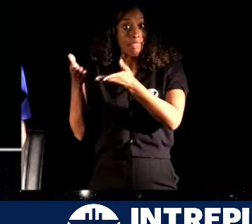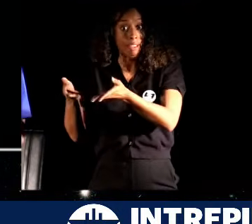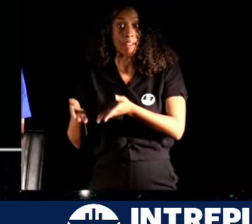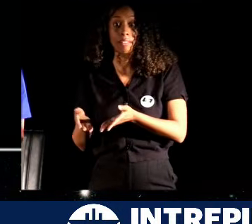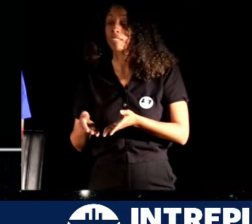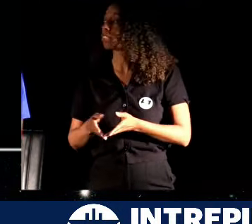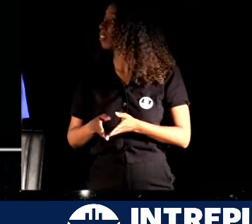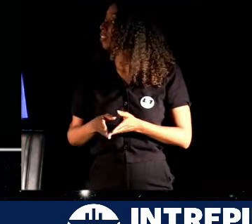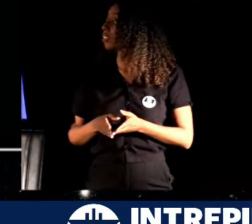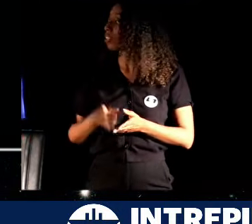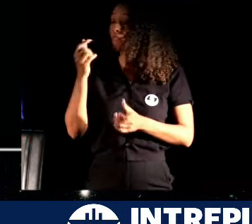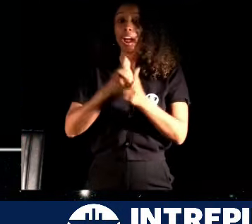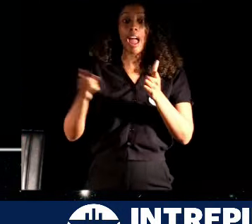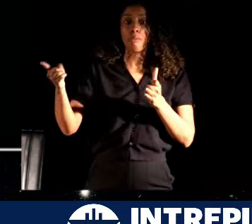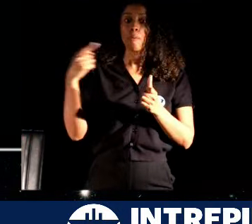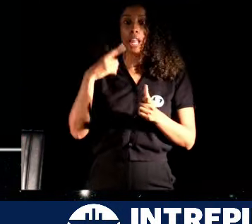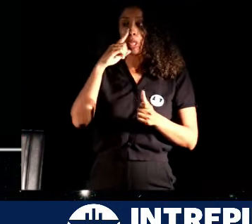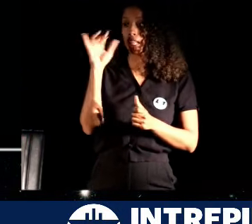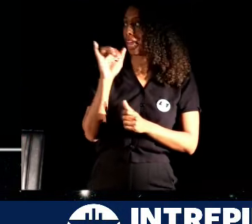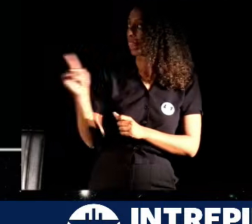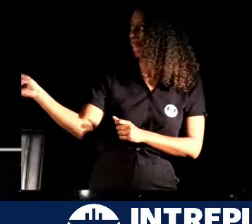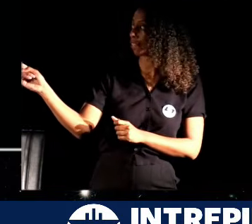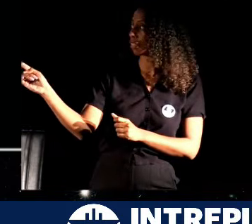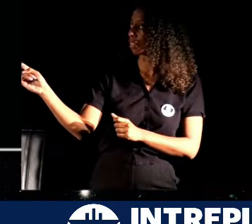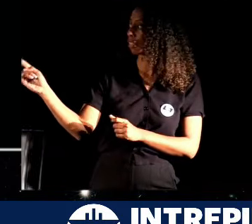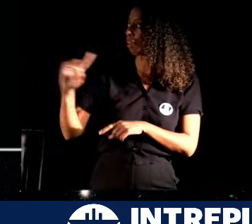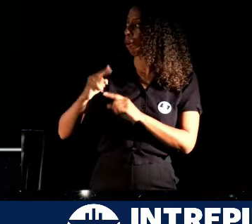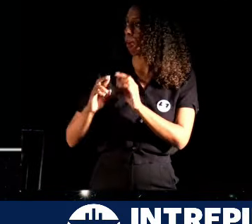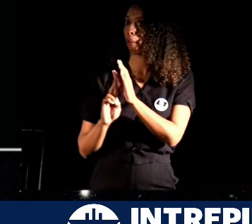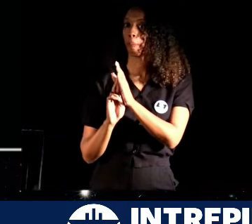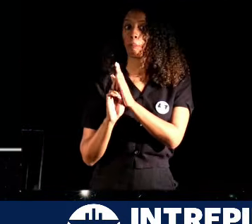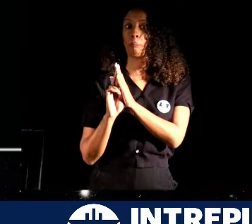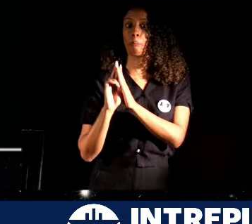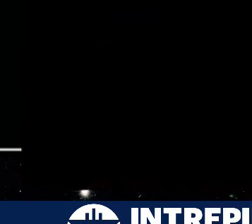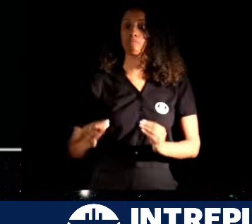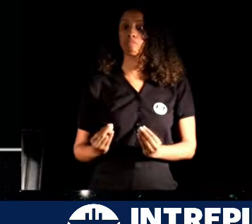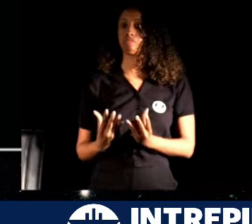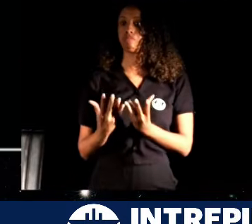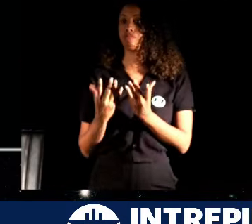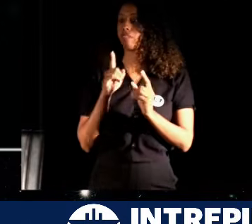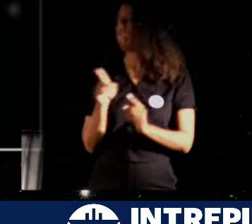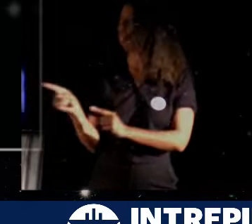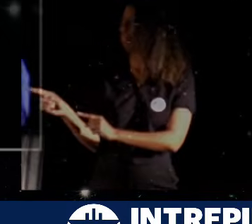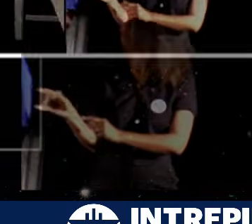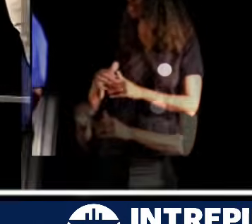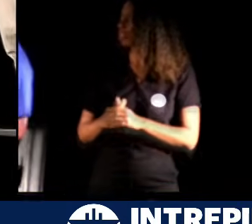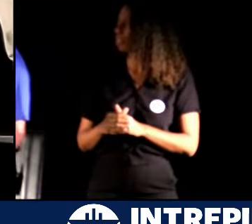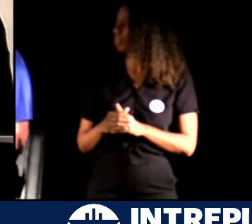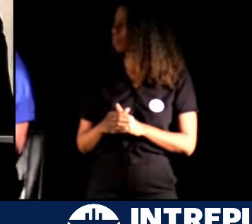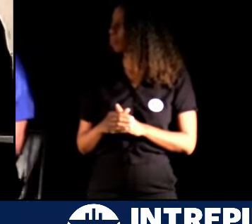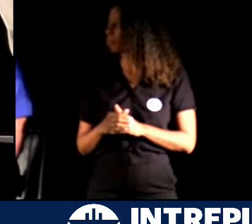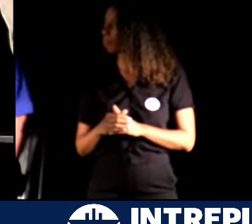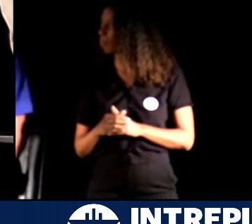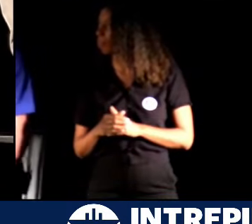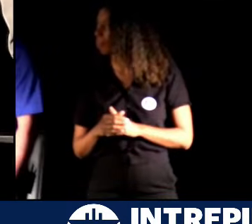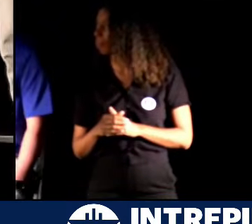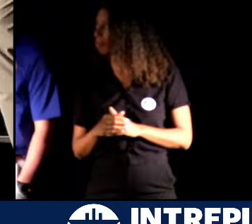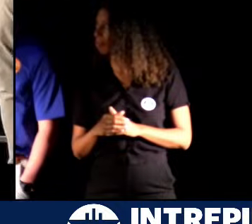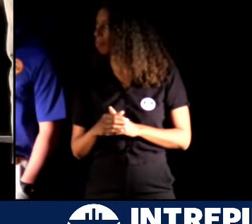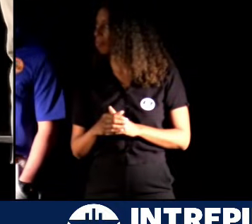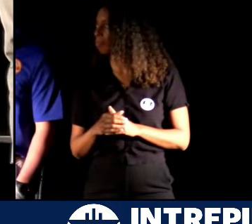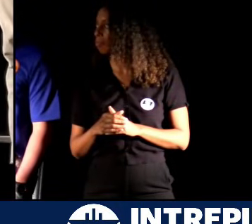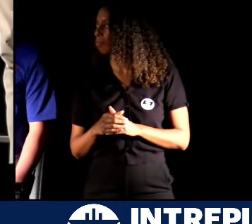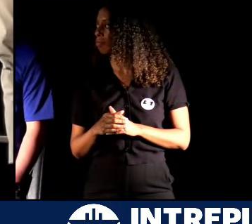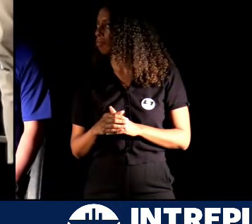And for everyone, here's what the launch actually looked like. This will be volume, yep. Status check. Go Delta.